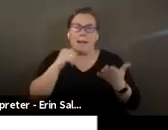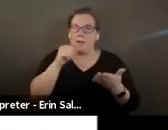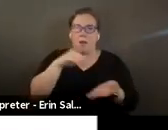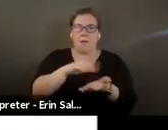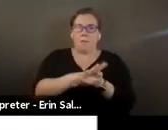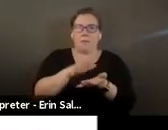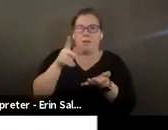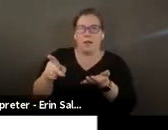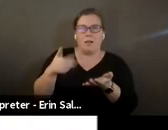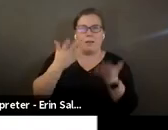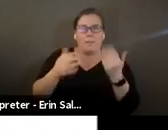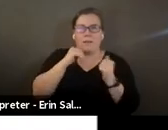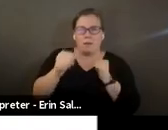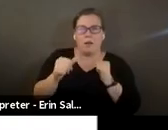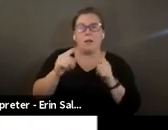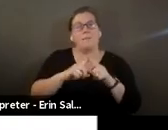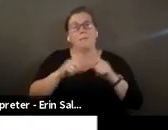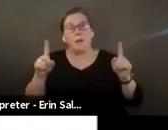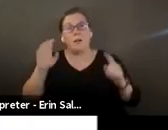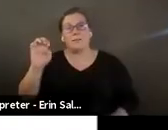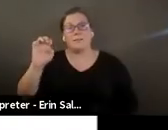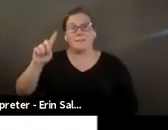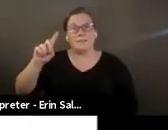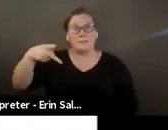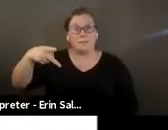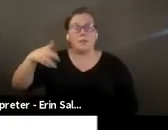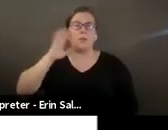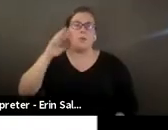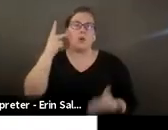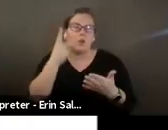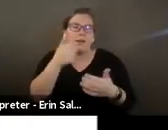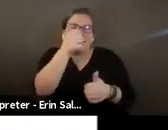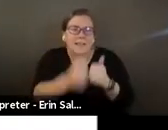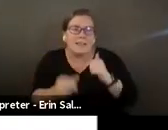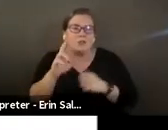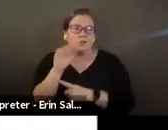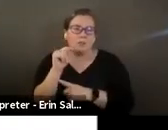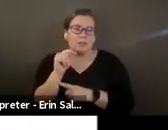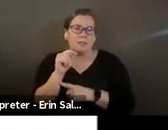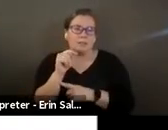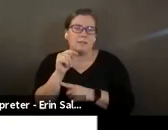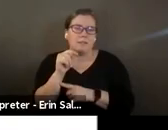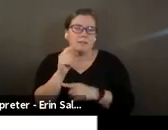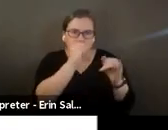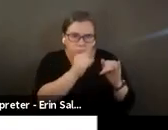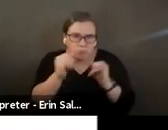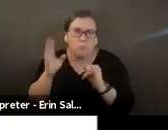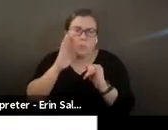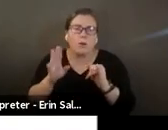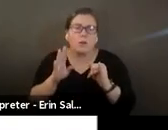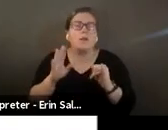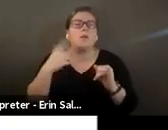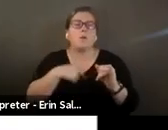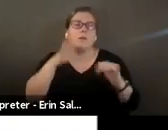the receipt, but again, EDP will look at each receipt individually, and we will make that